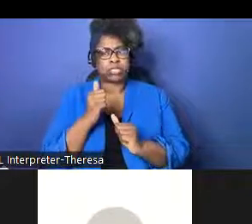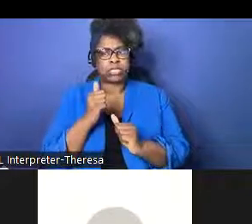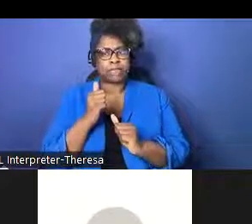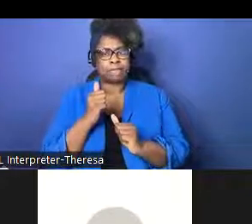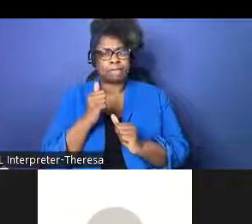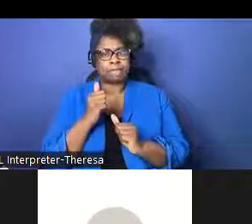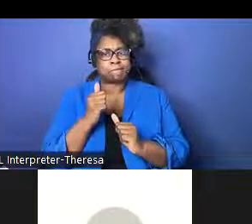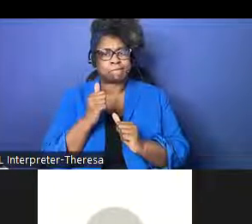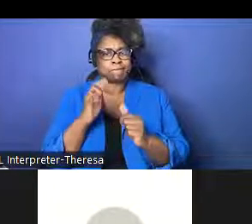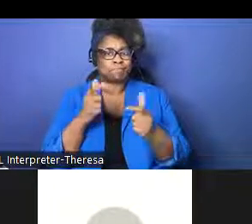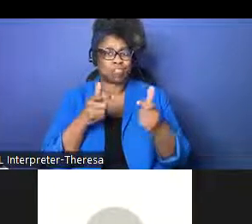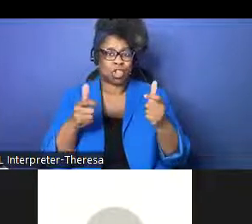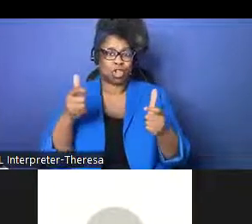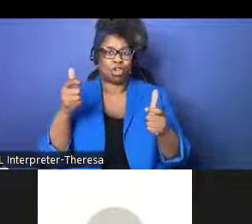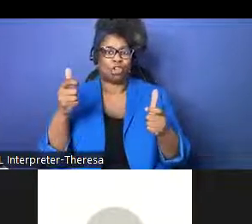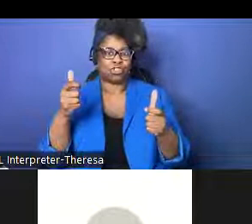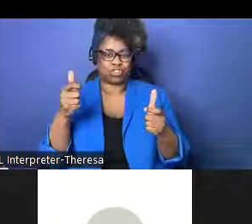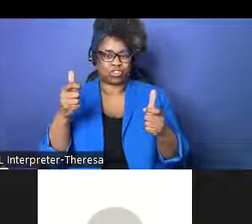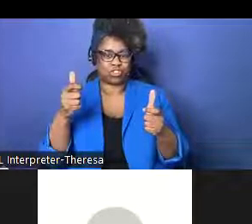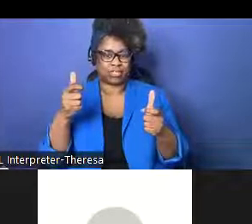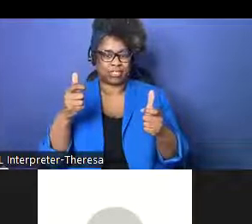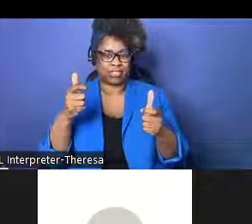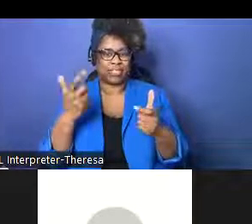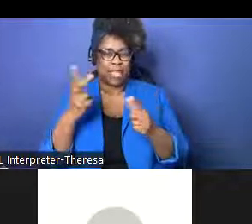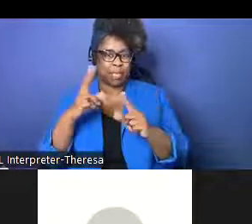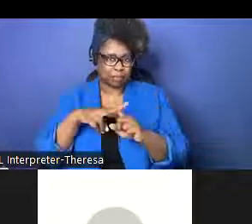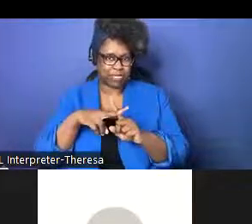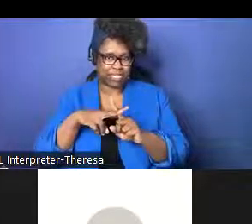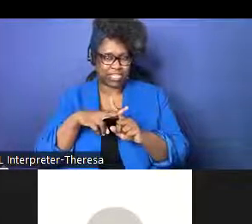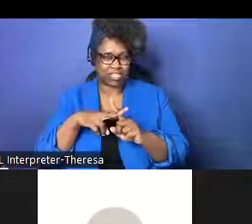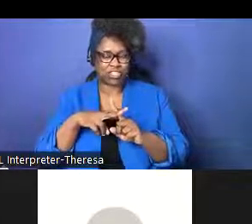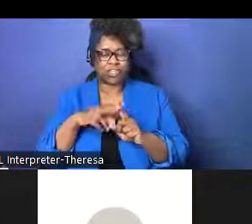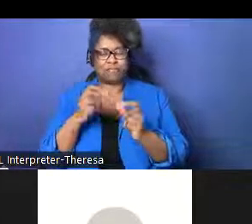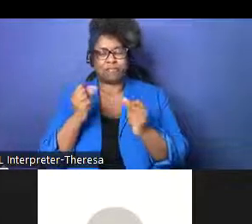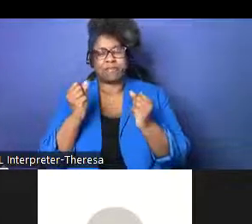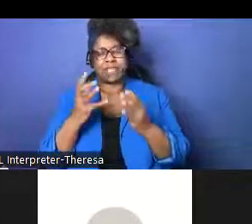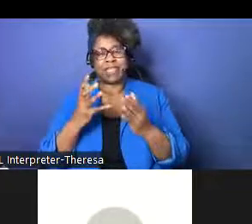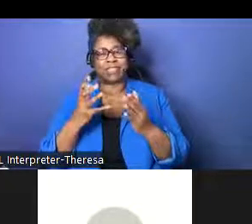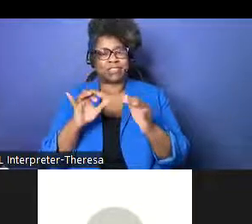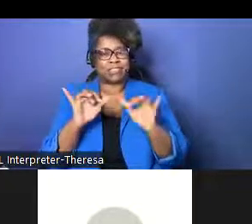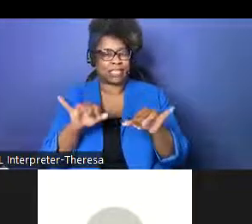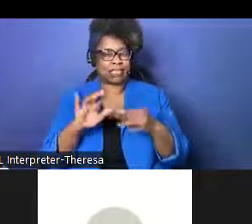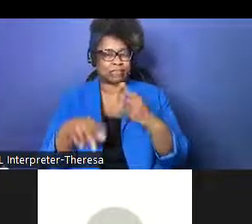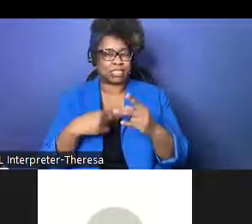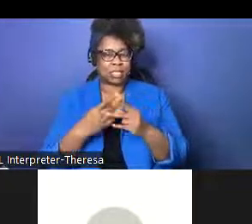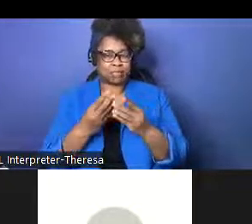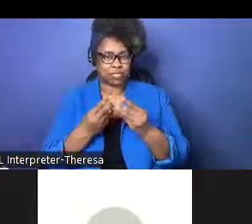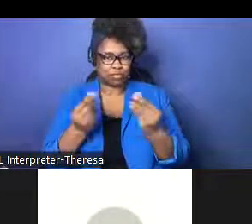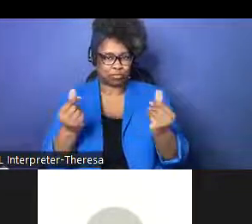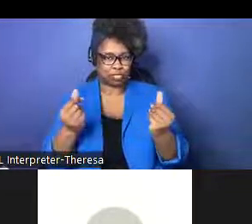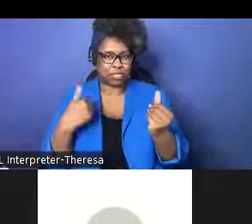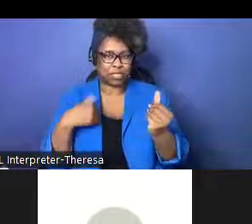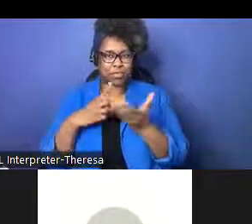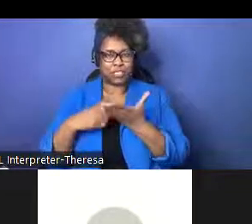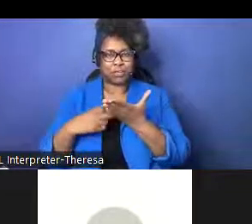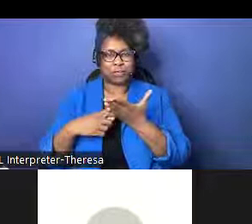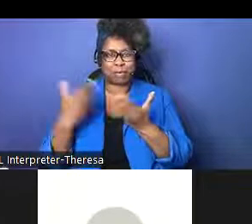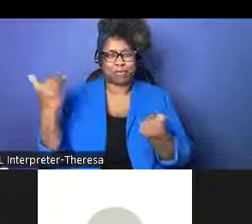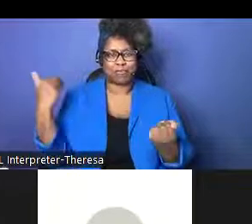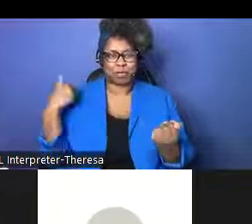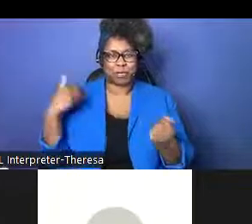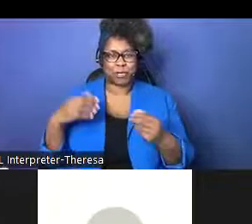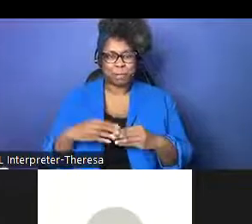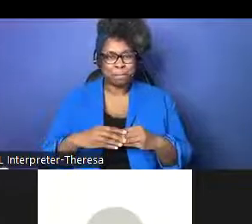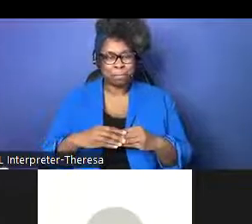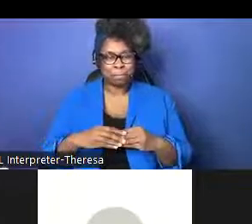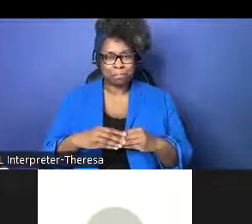just larger scale implementations of a lot of the same types of solutions that we talked about before,